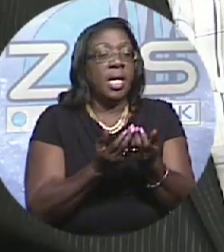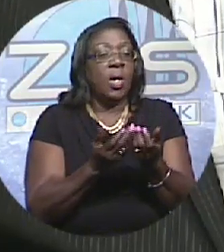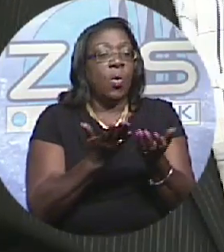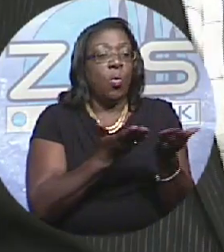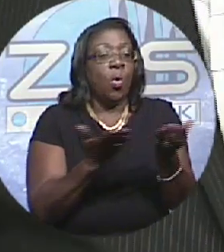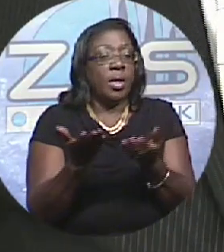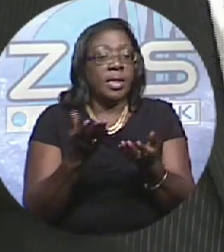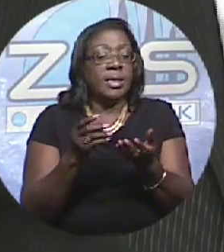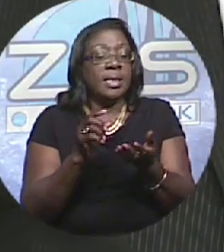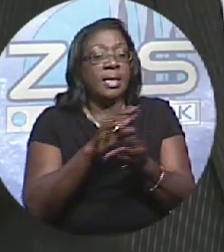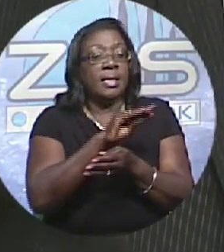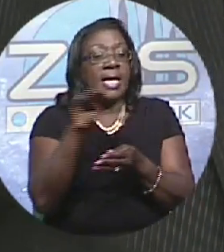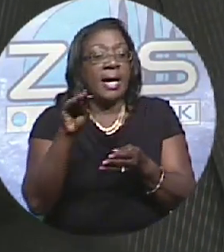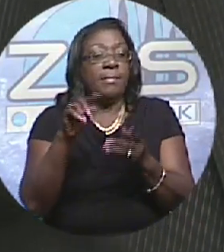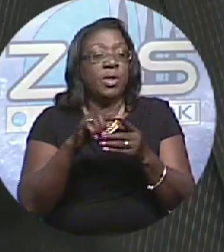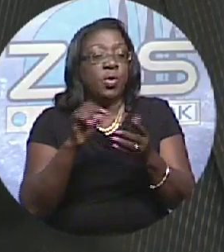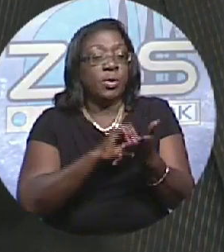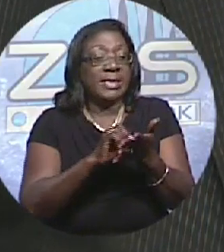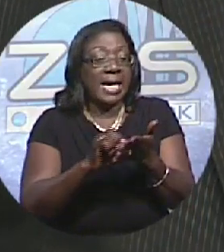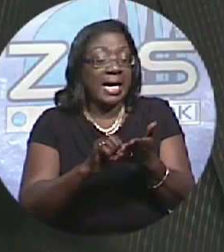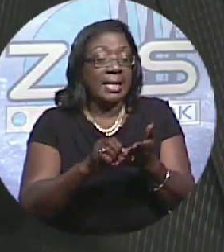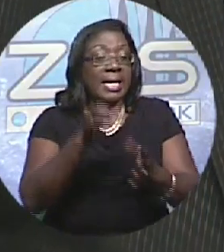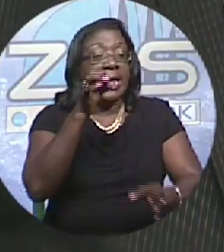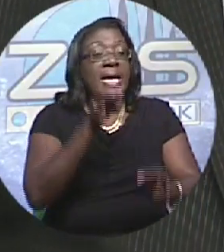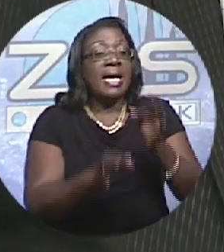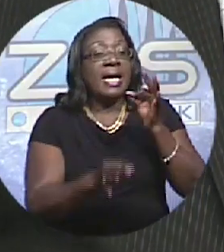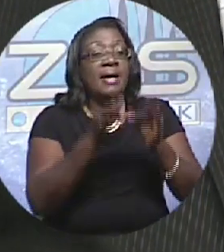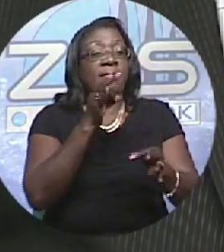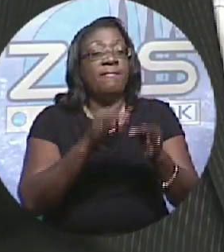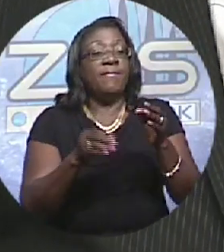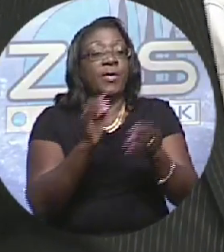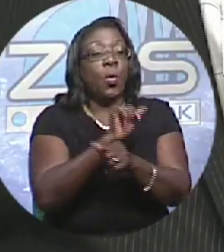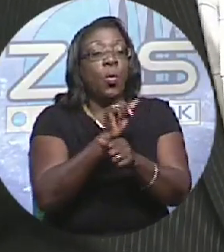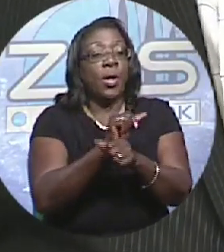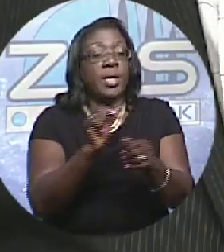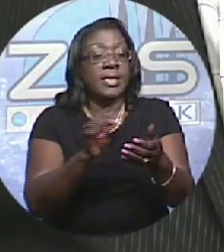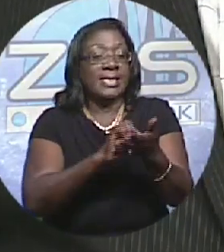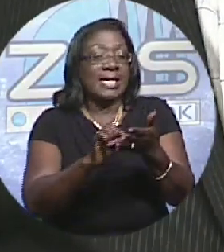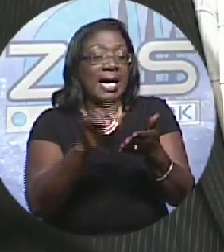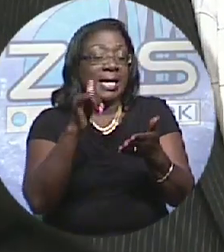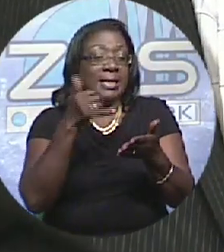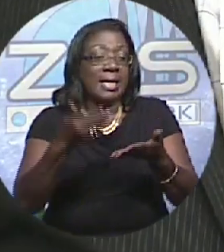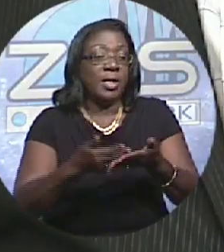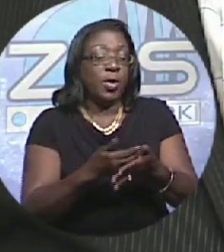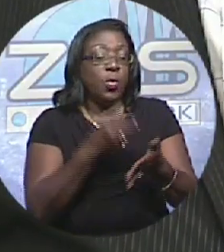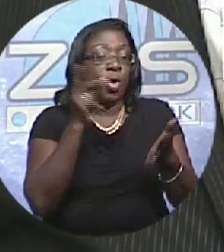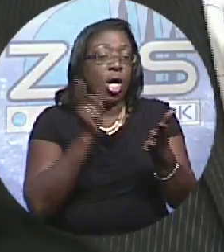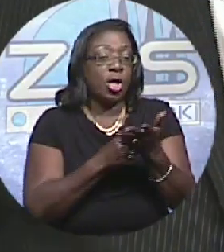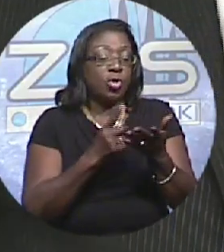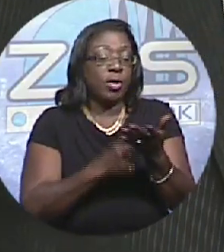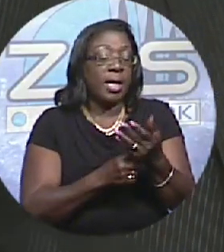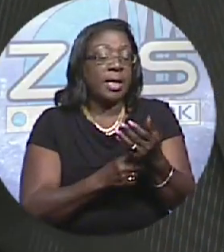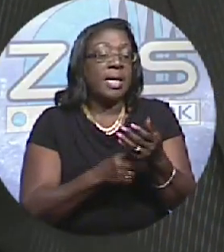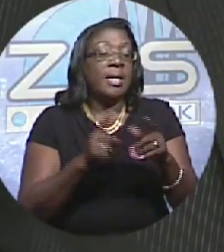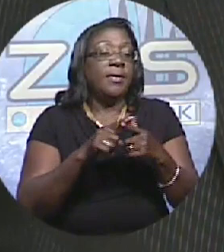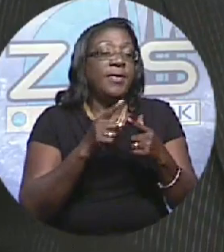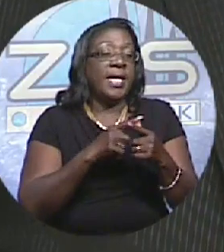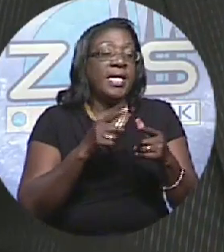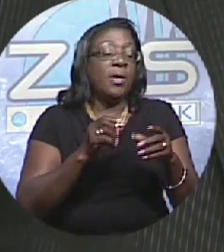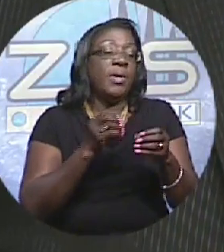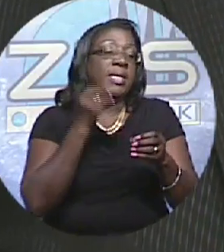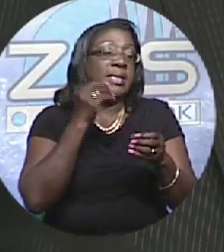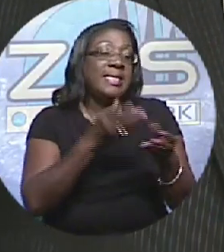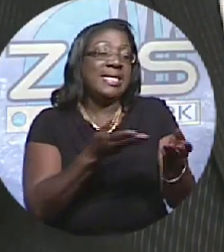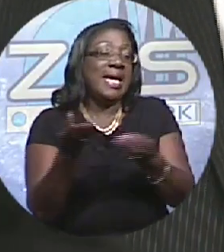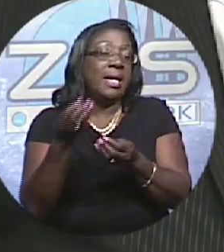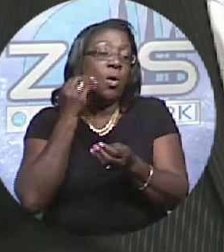contract, he says, they would have been having to make a minimum quota before commission was even paid, which was cause for concern because